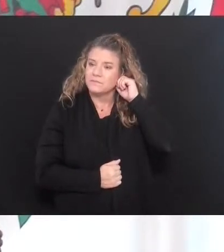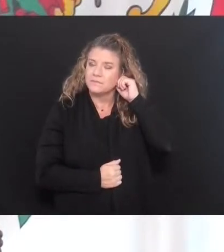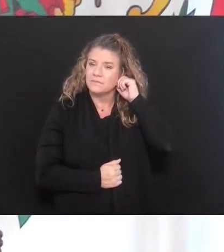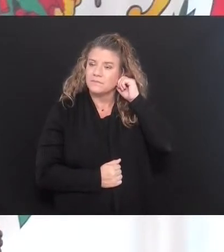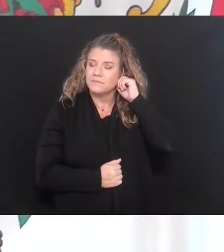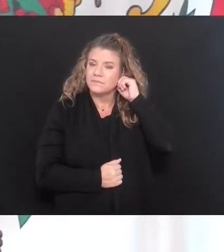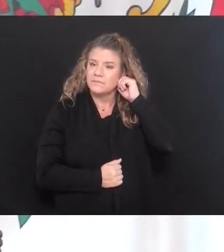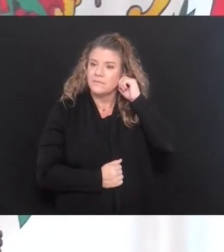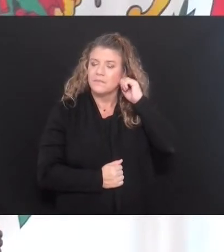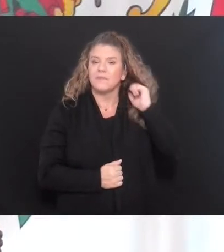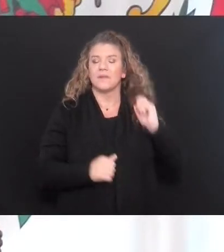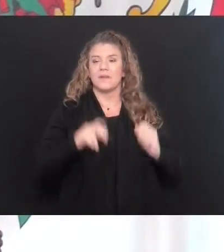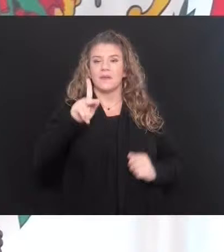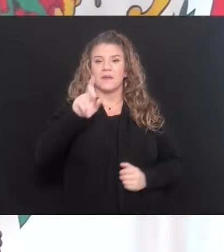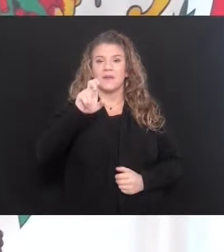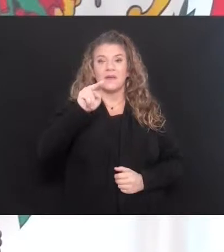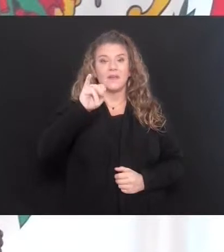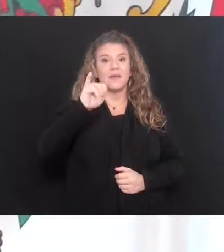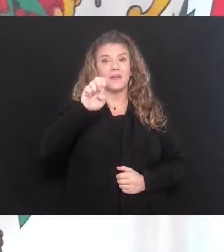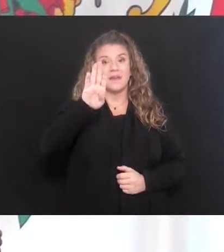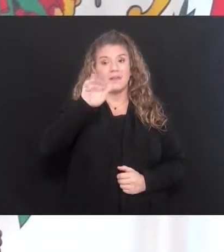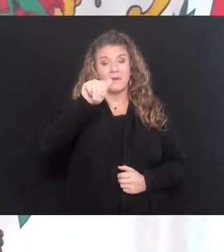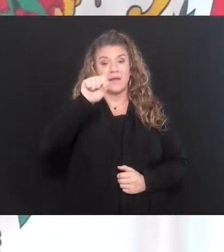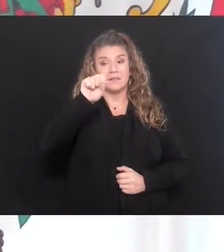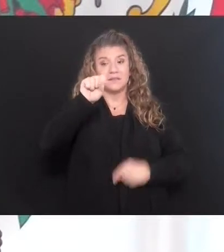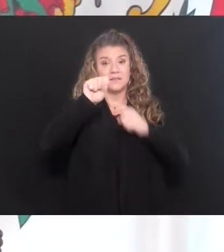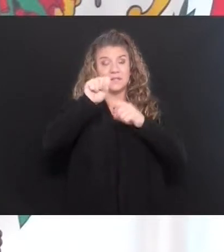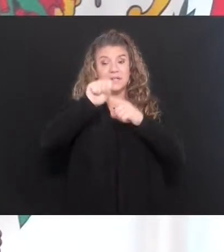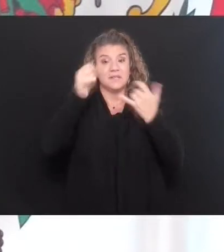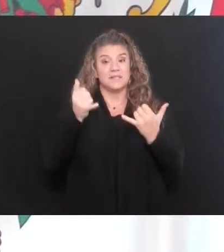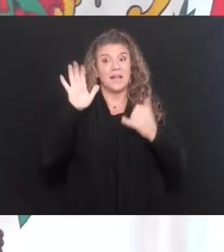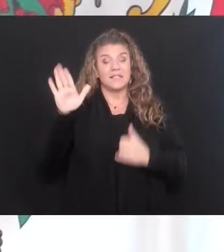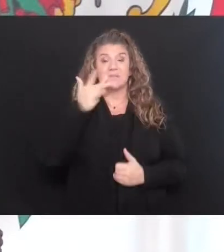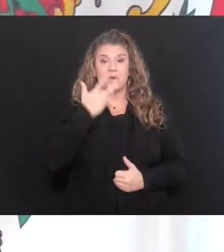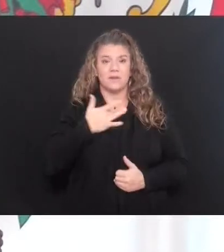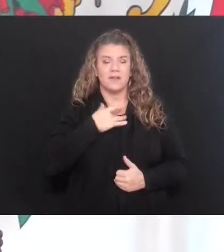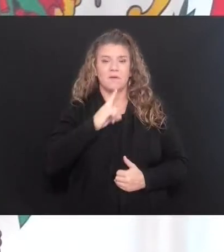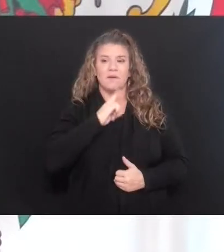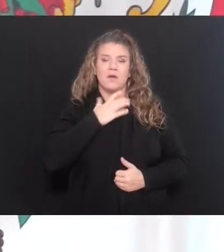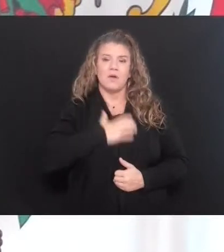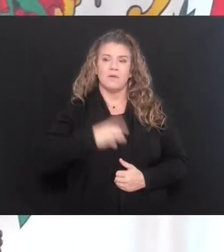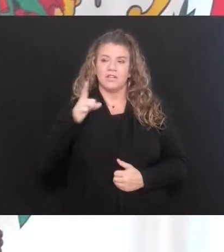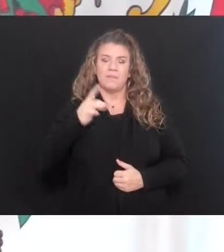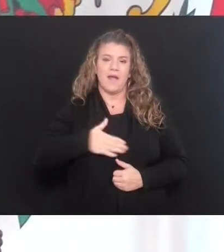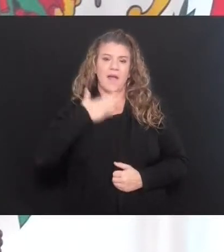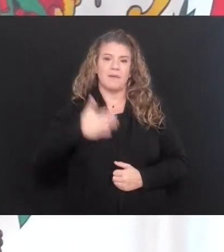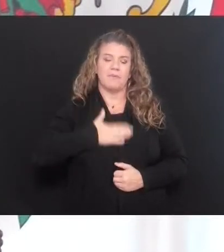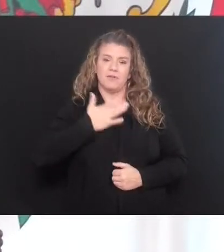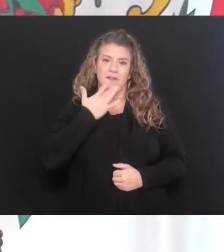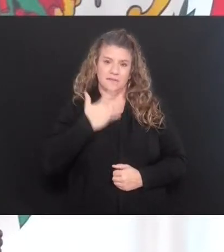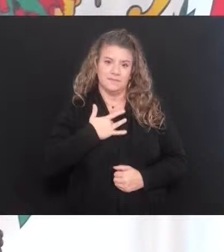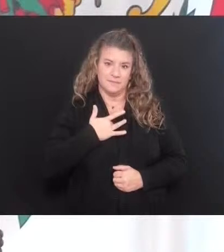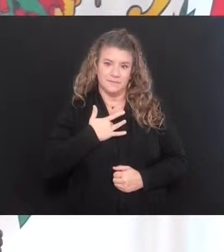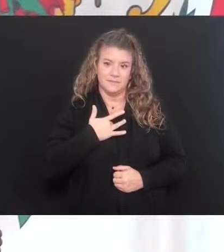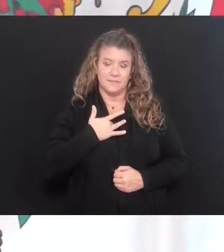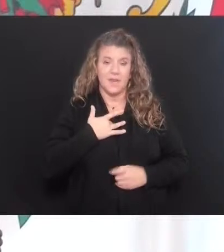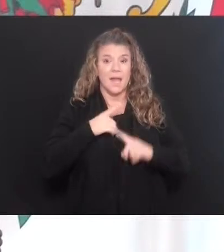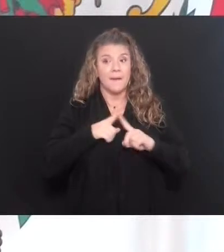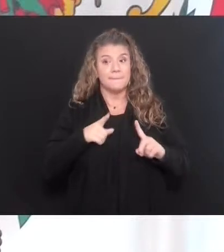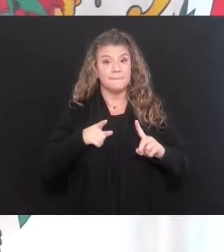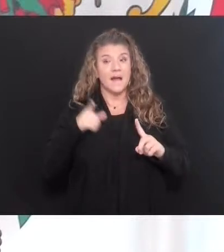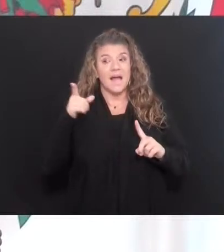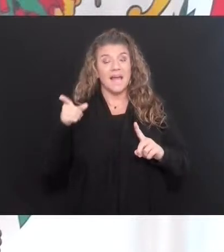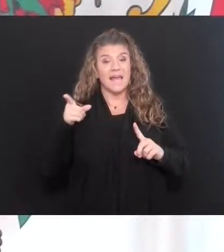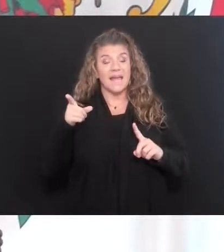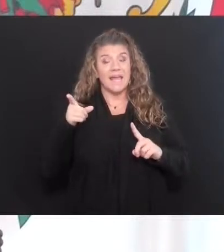Kenny Bass, today's his birthday, and we wish Kenny the happiest birthday in the world. But he took the time to